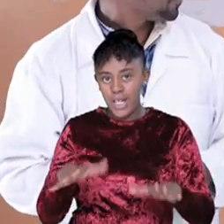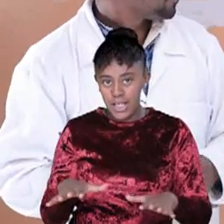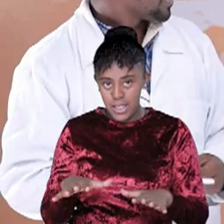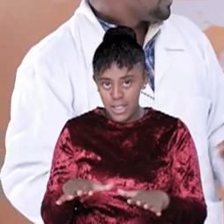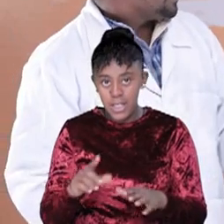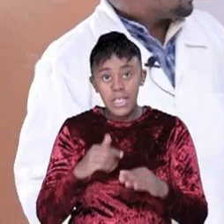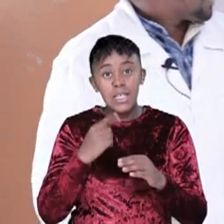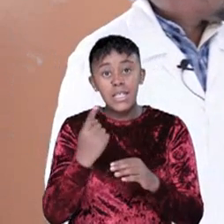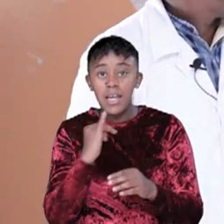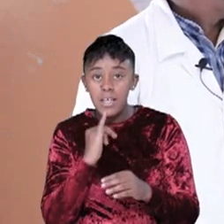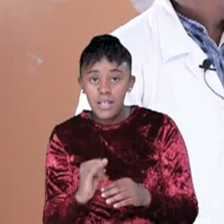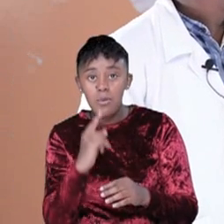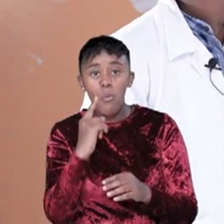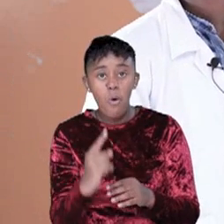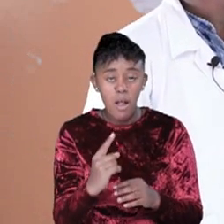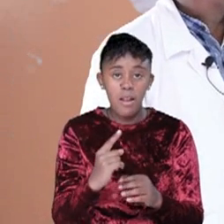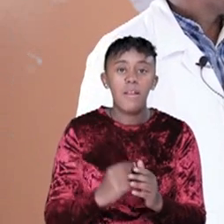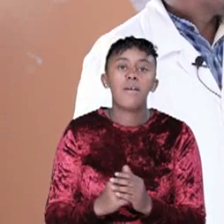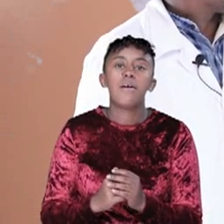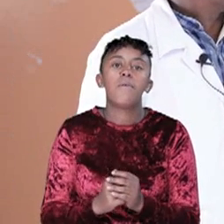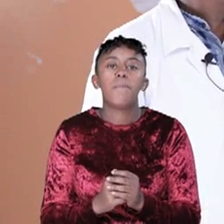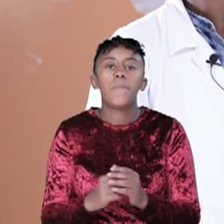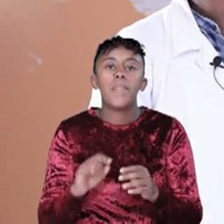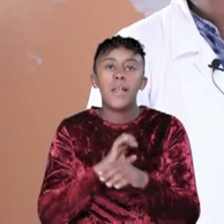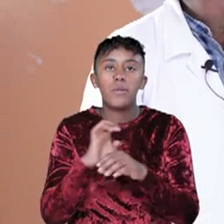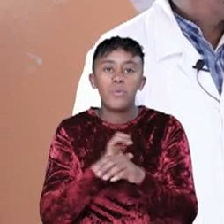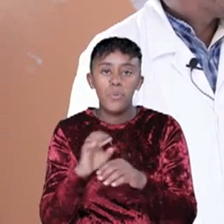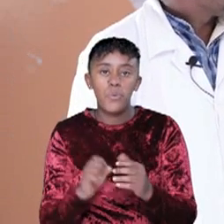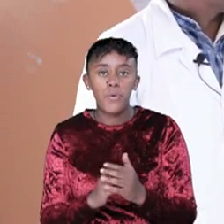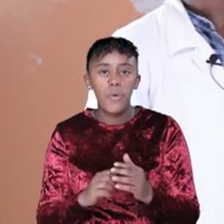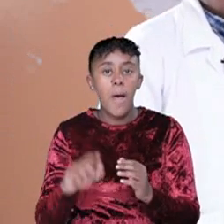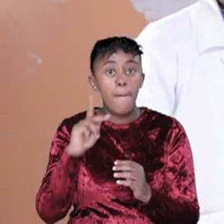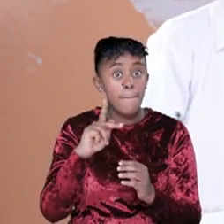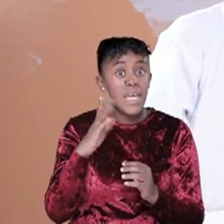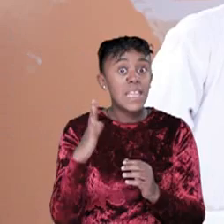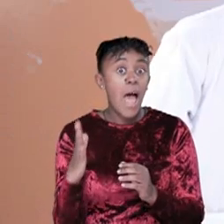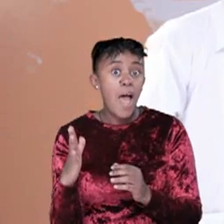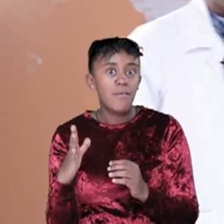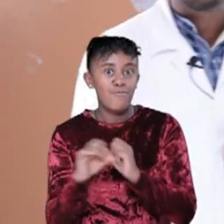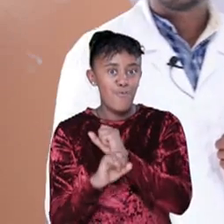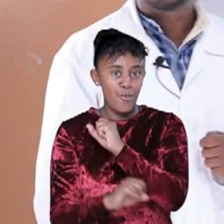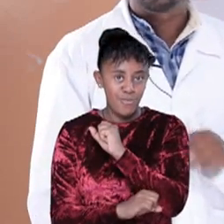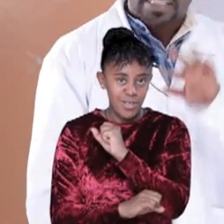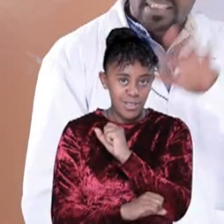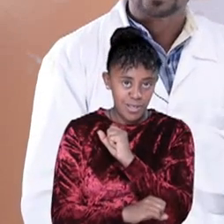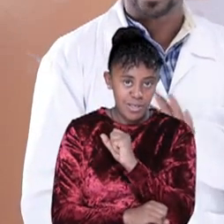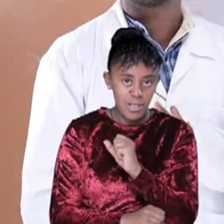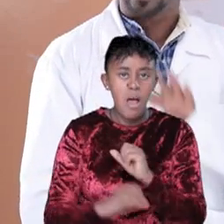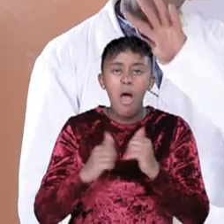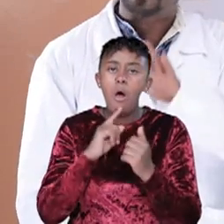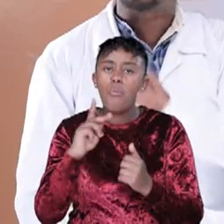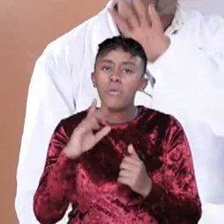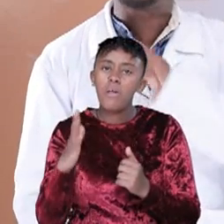said. There is what electron. There is a positive hole. P-type semiconductor is formed. We see